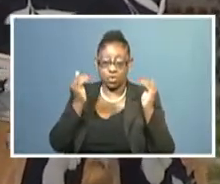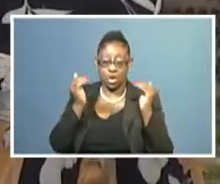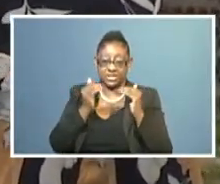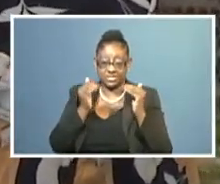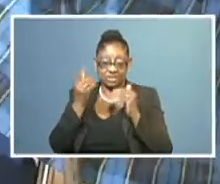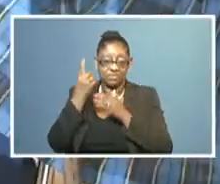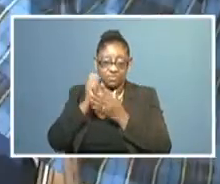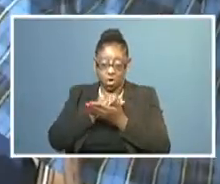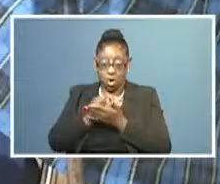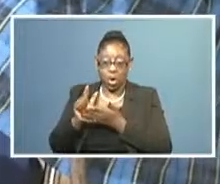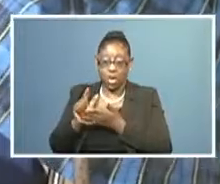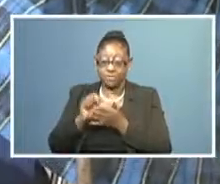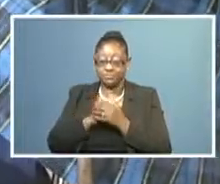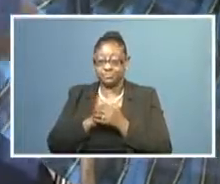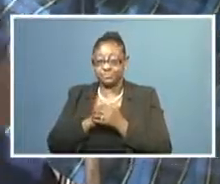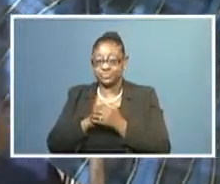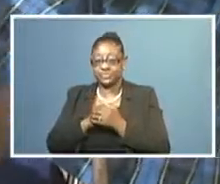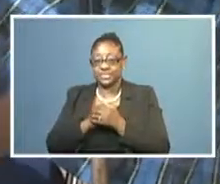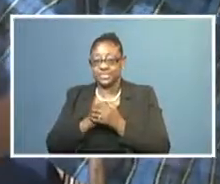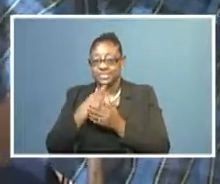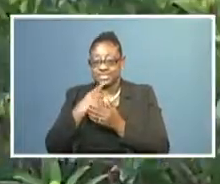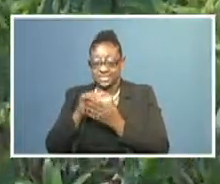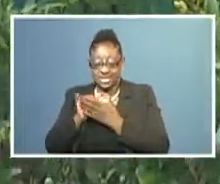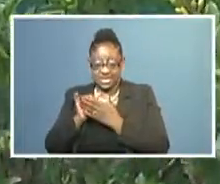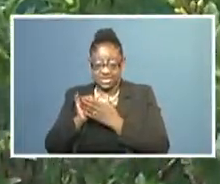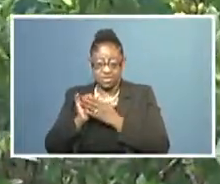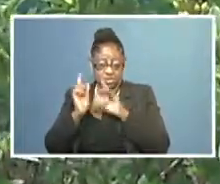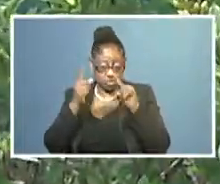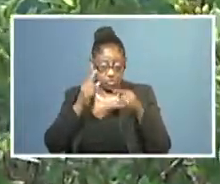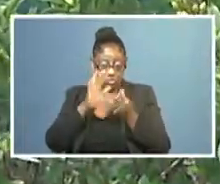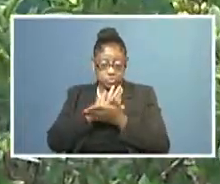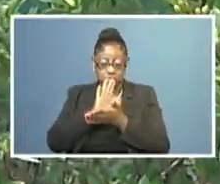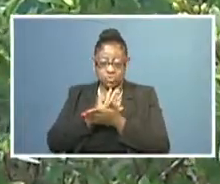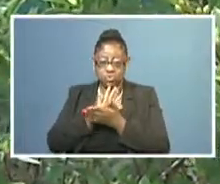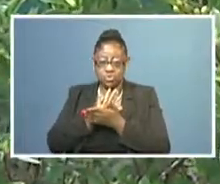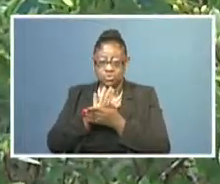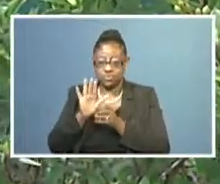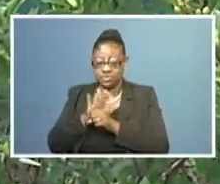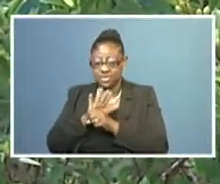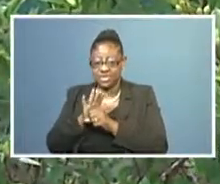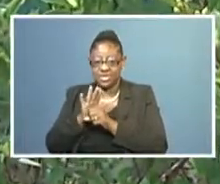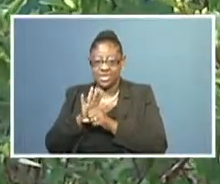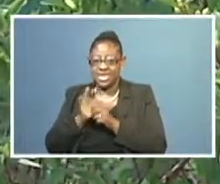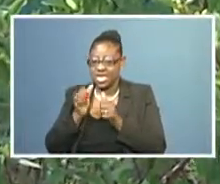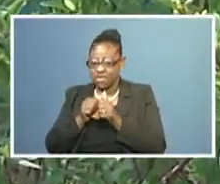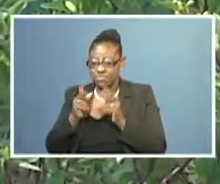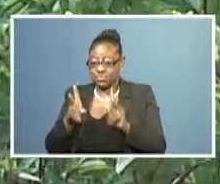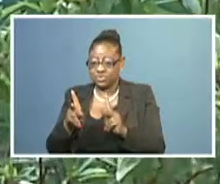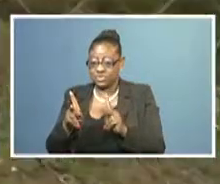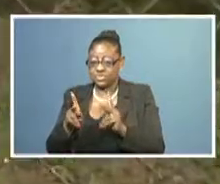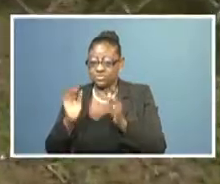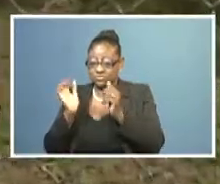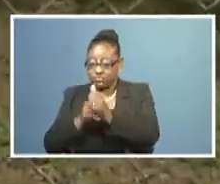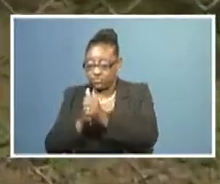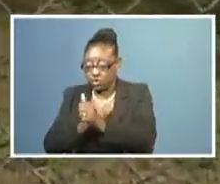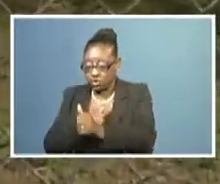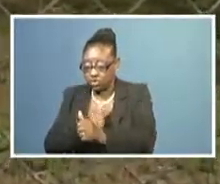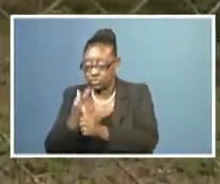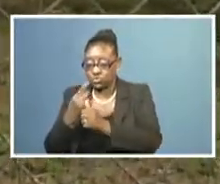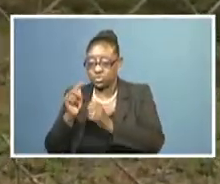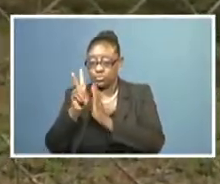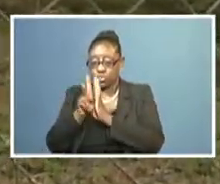equality for all. Still, while back in school fully, faculty and students are being encouraged to follow all health and